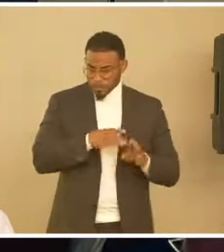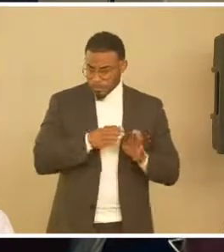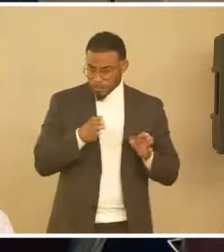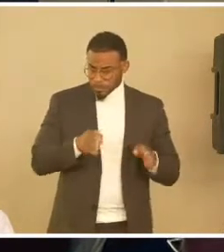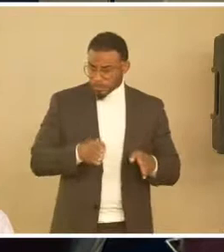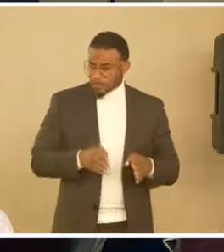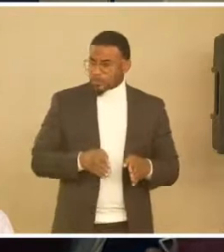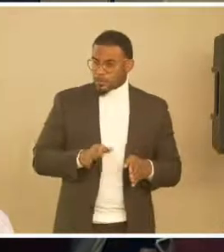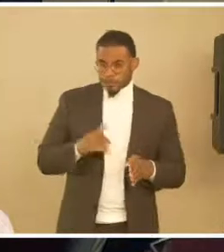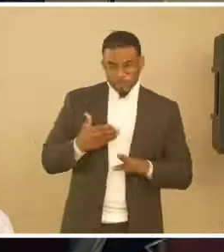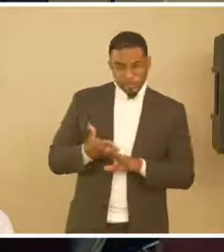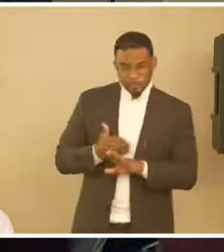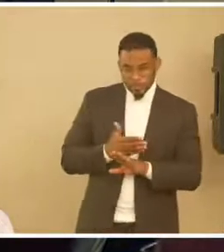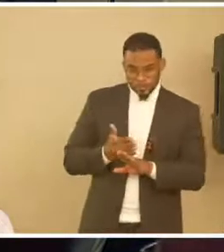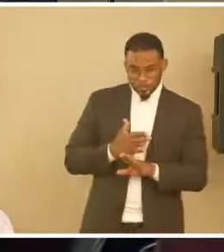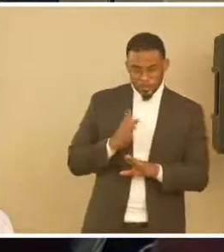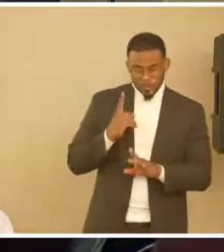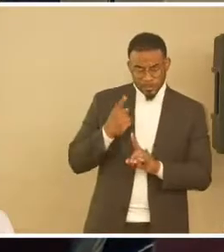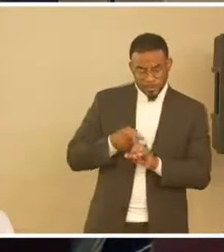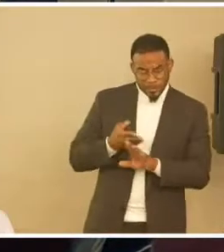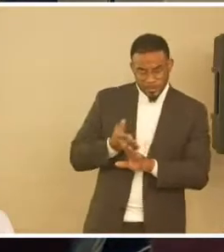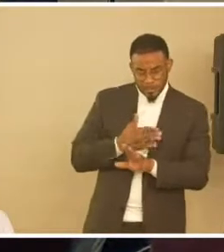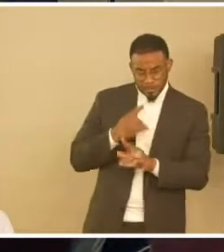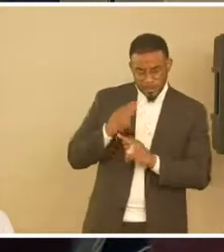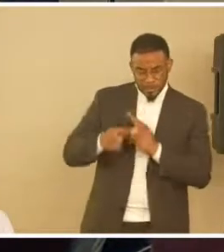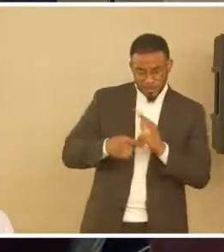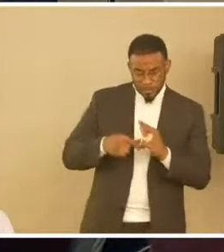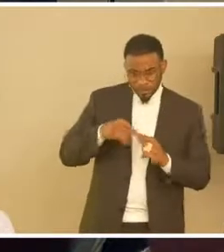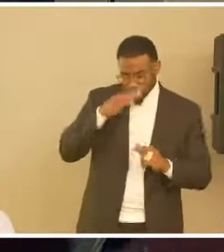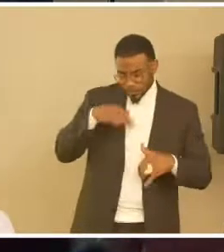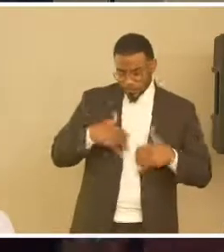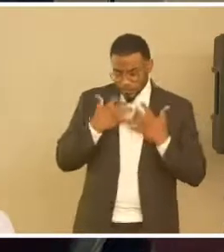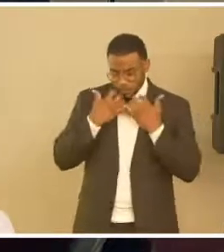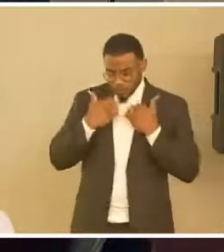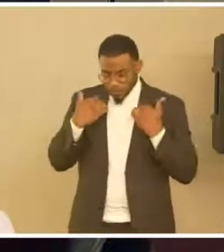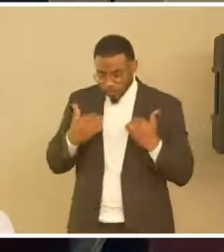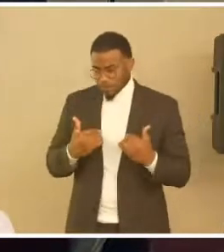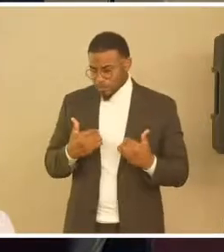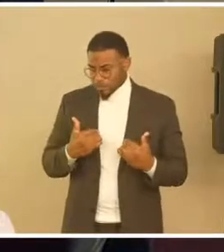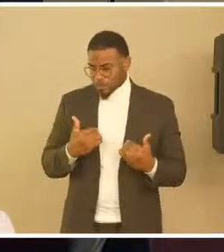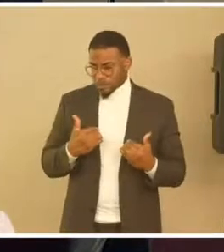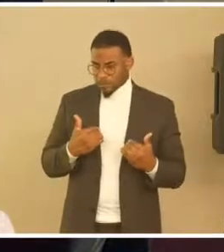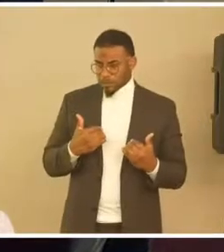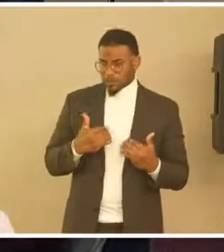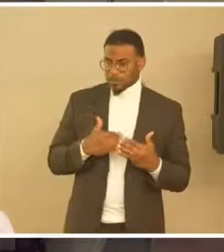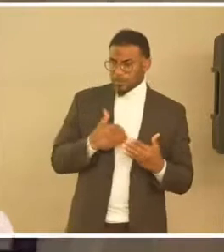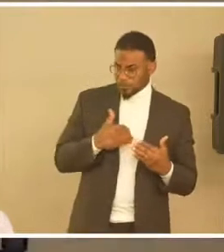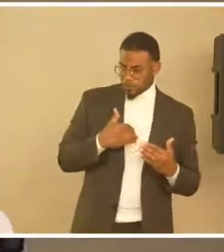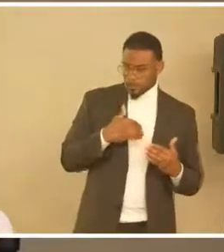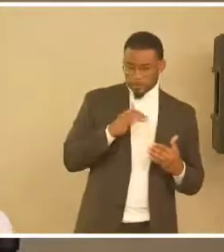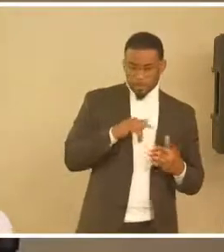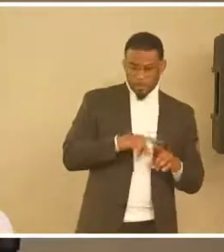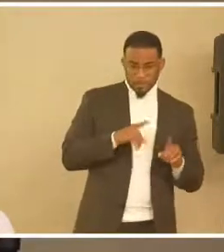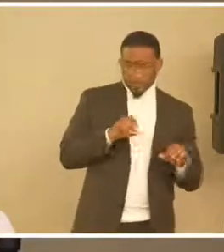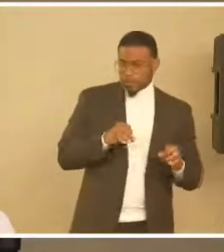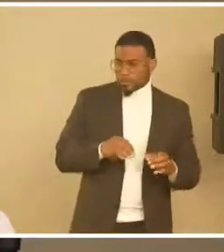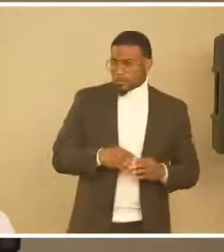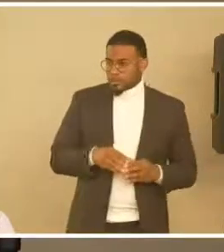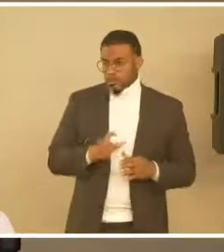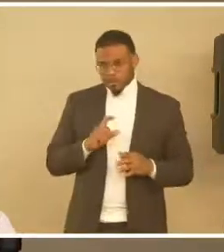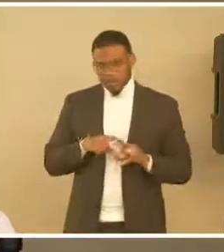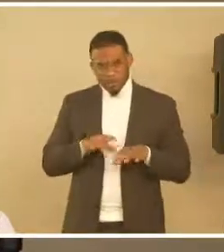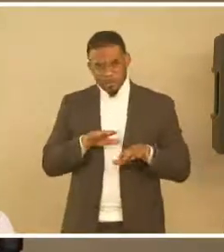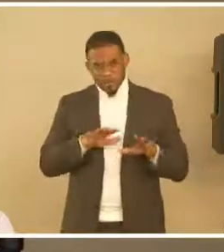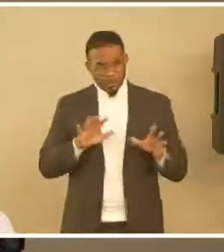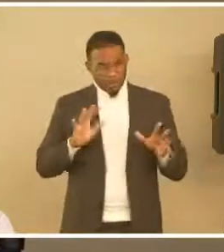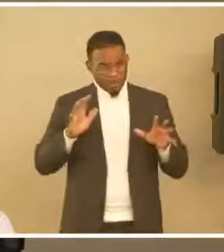period? It was months before the global Black Lives Matter movement, and before that wave hit France. So it was the